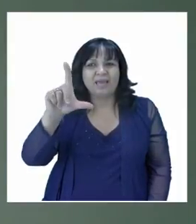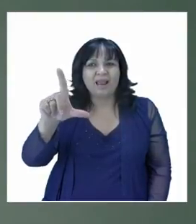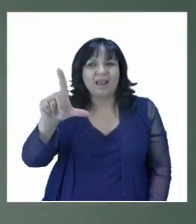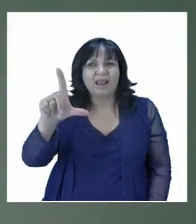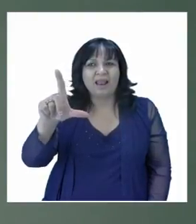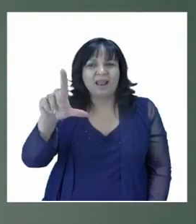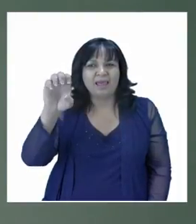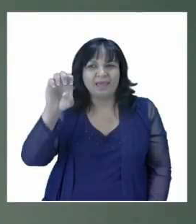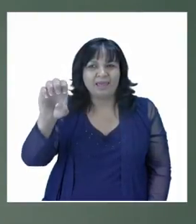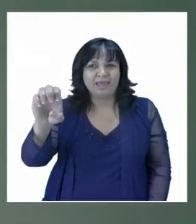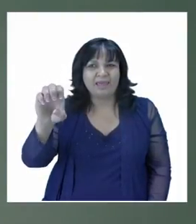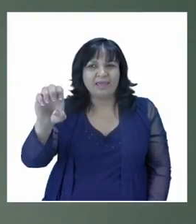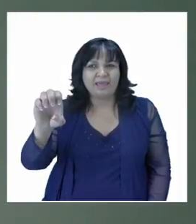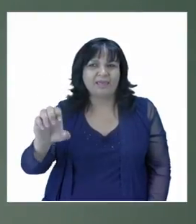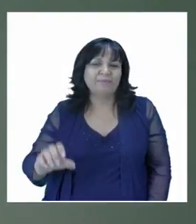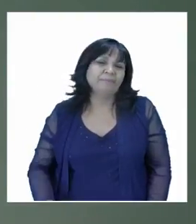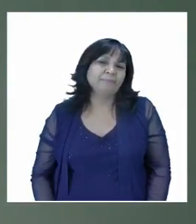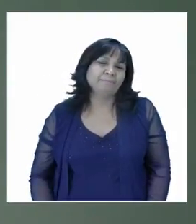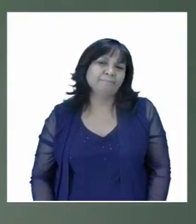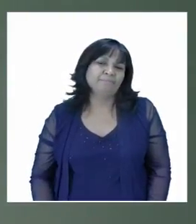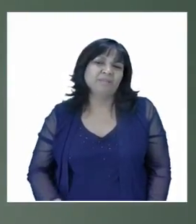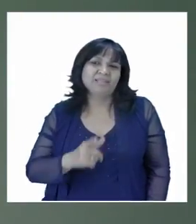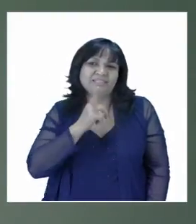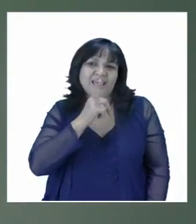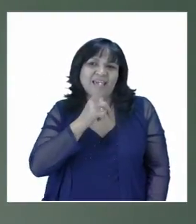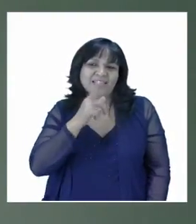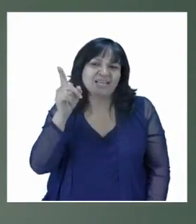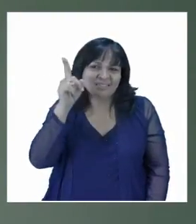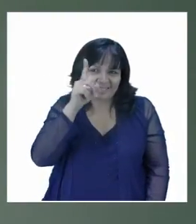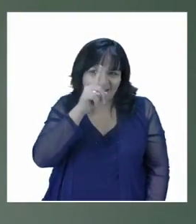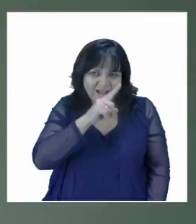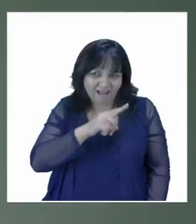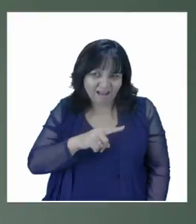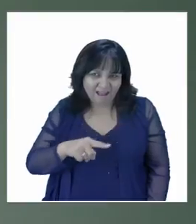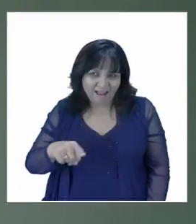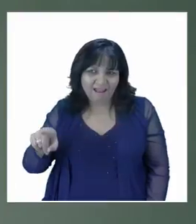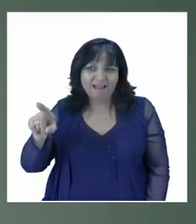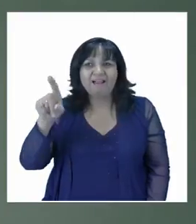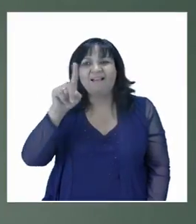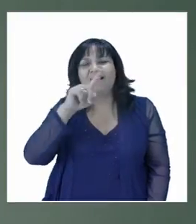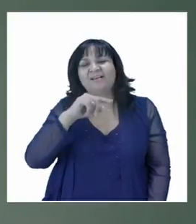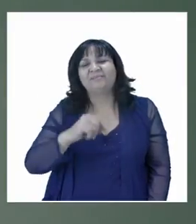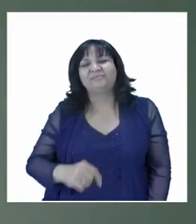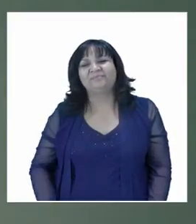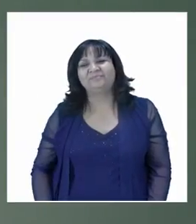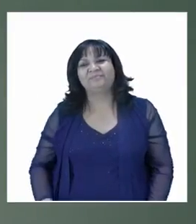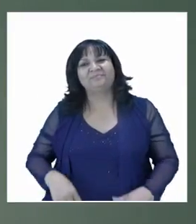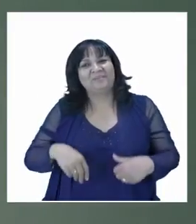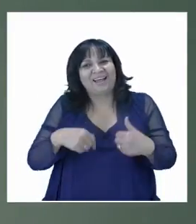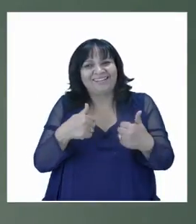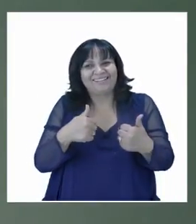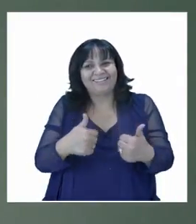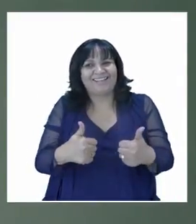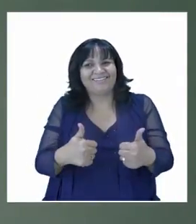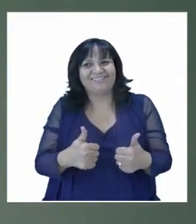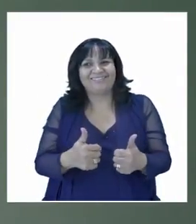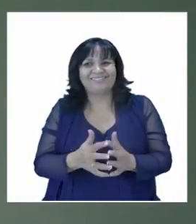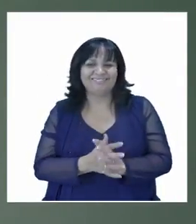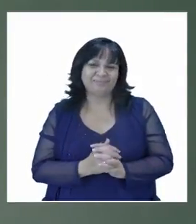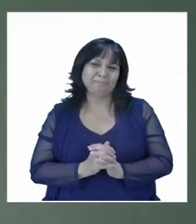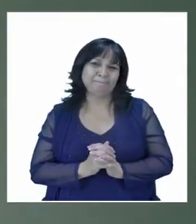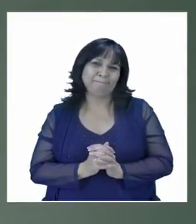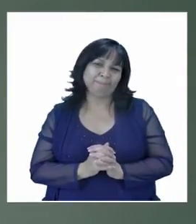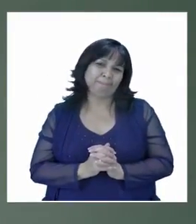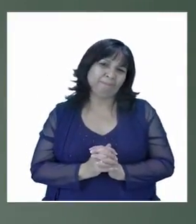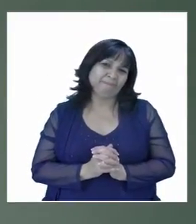Everybody, let us say circle. Good job. So we